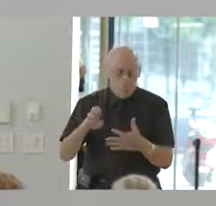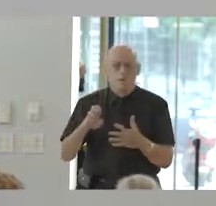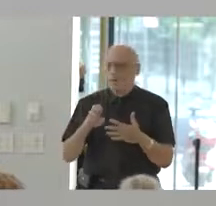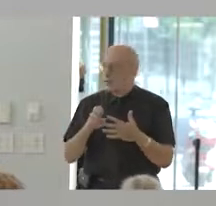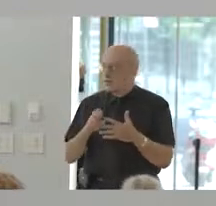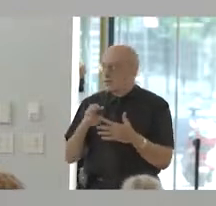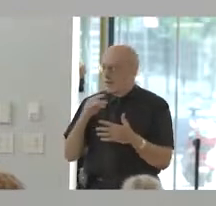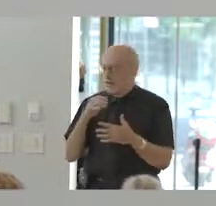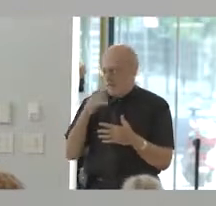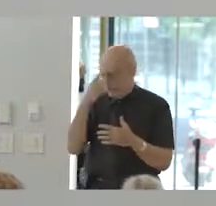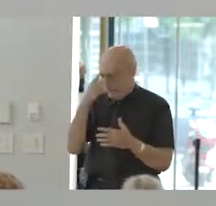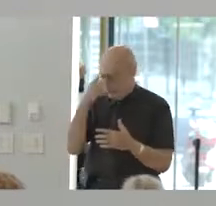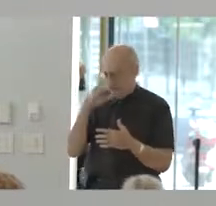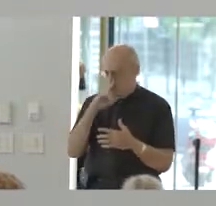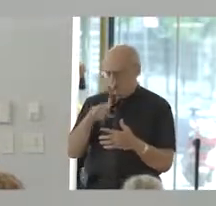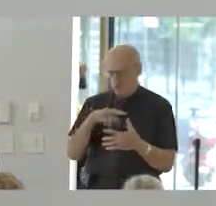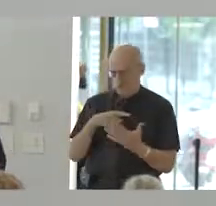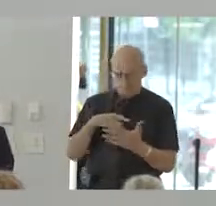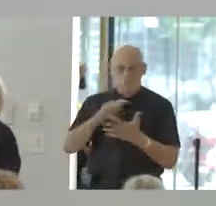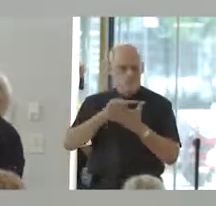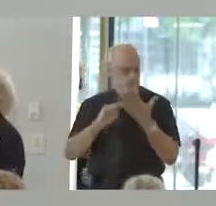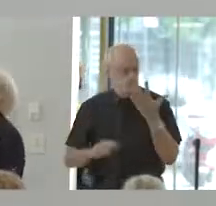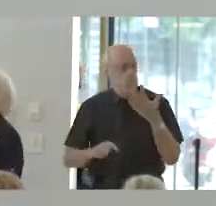who, if I, is that it? Okay.